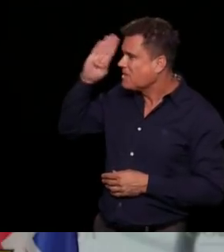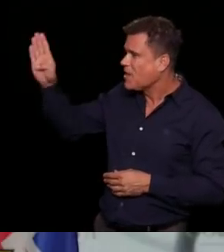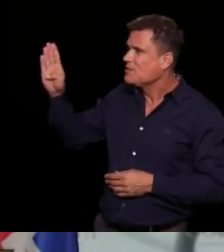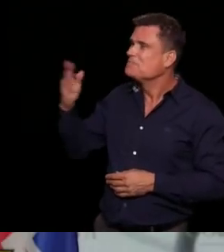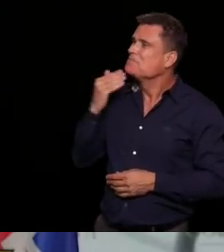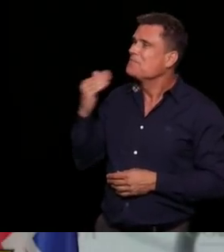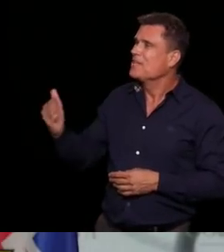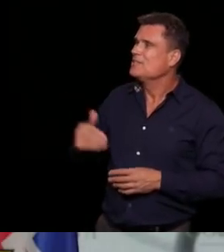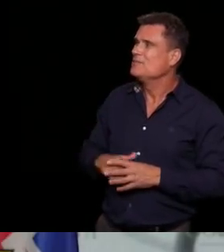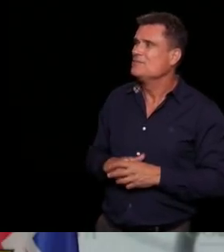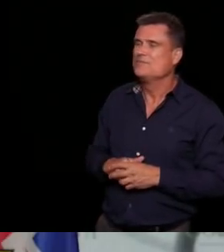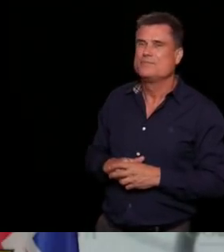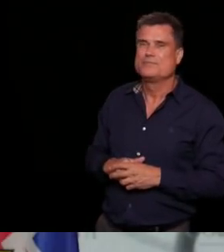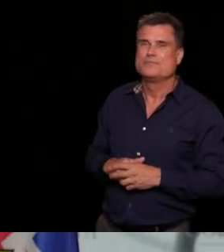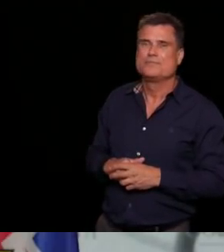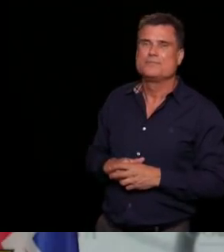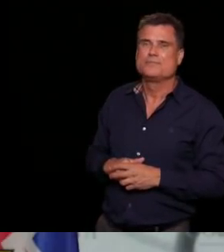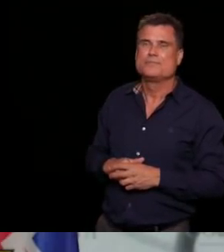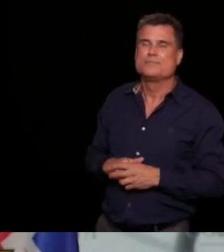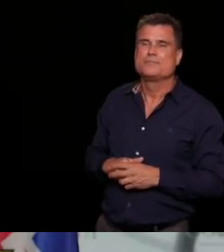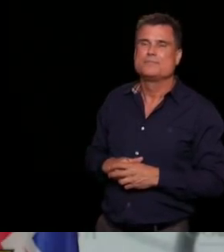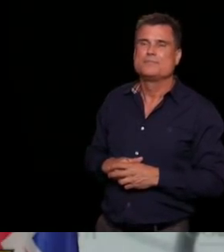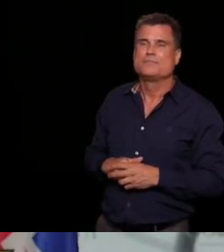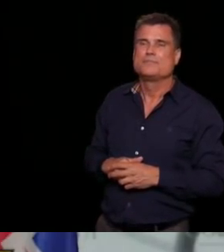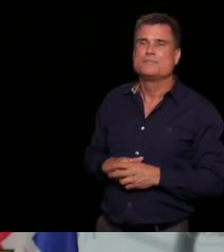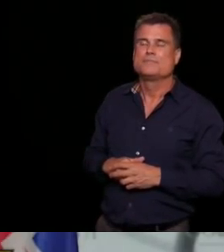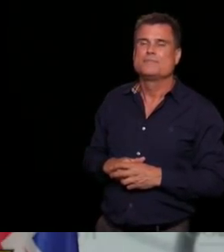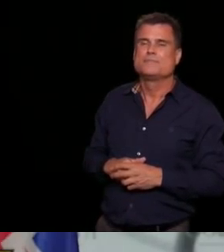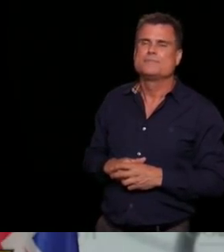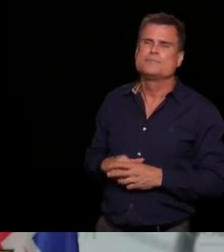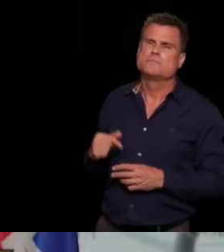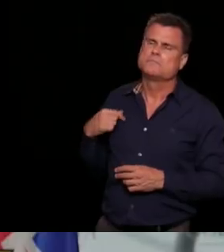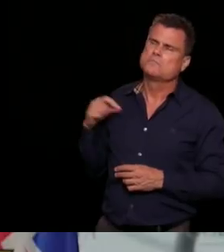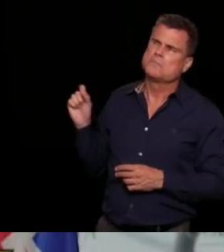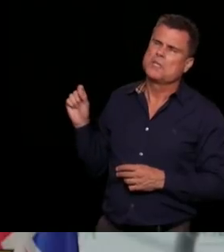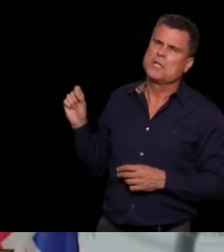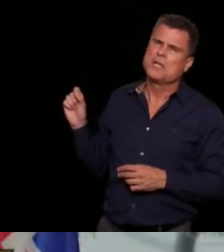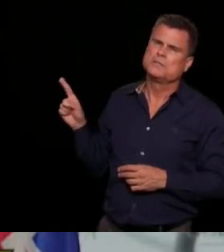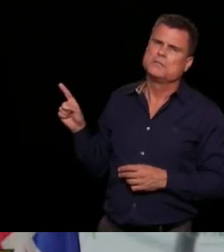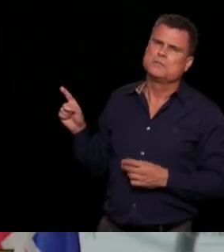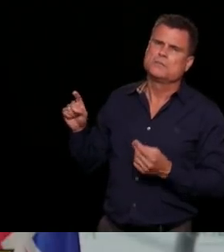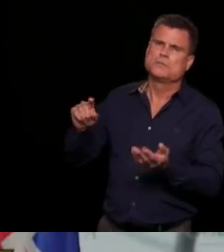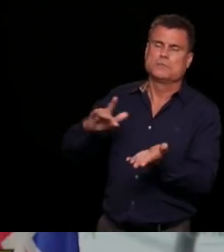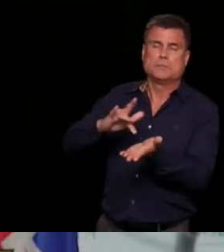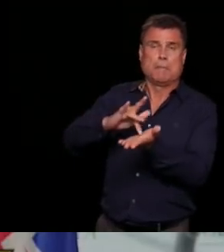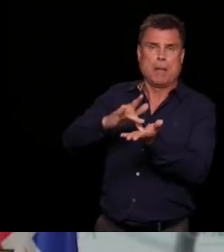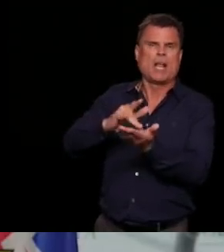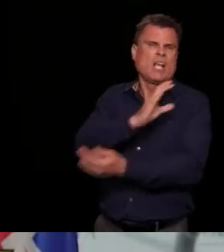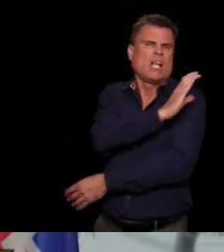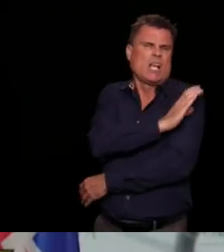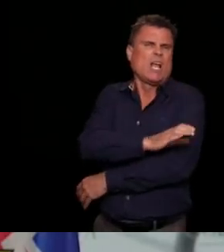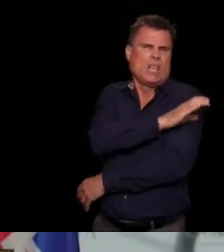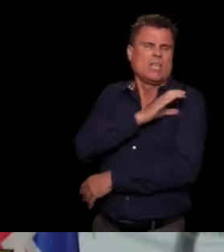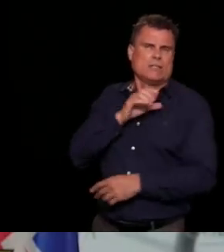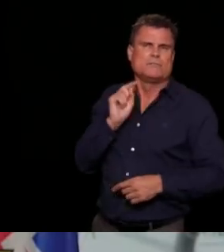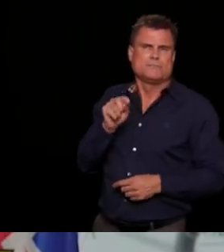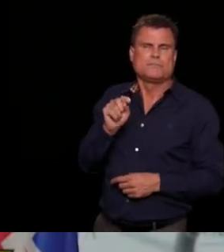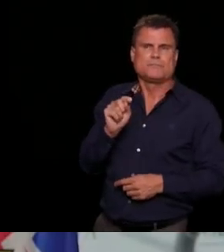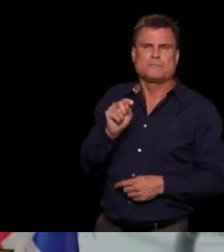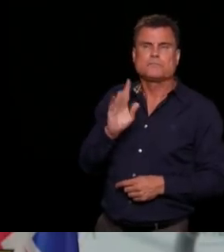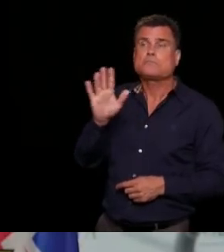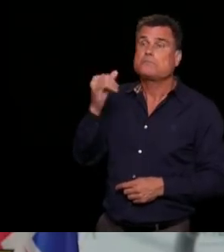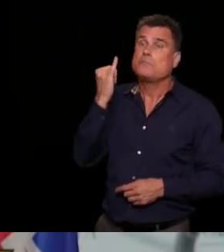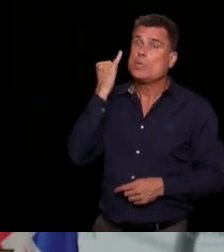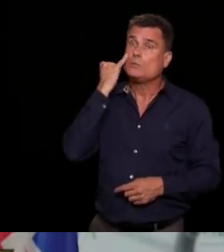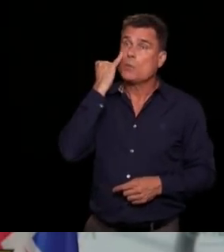Oh, hi. Thanks very much. It's just a question about some medical clinics that are offering COVID